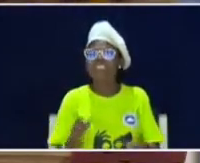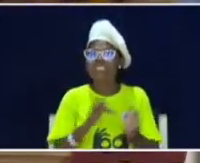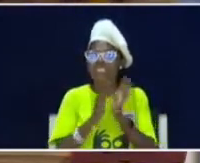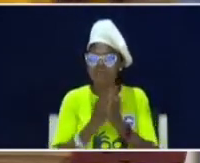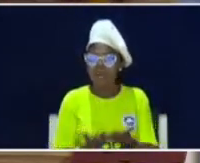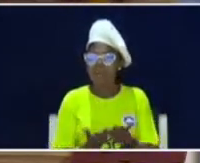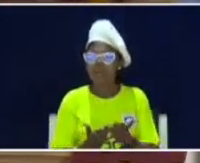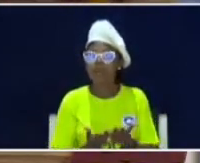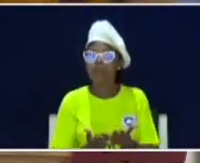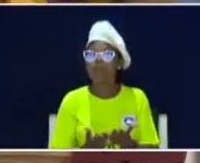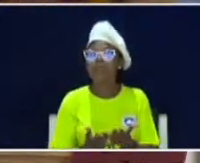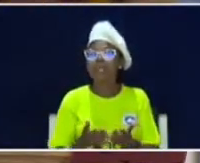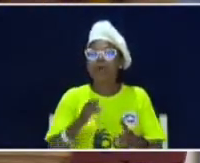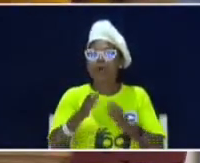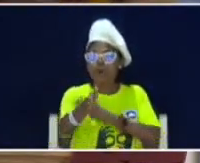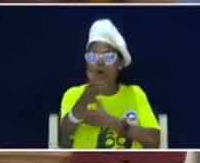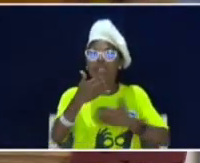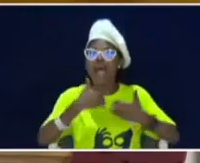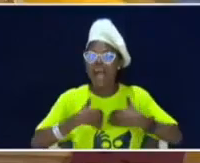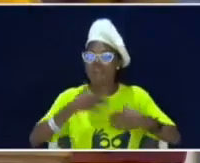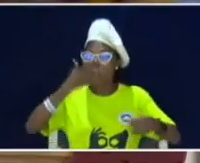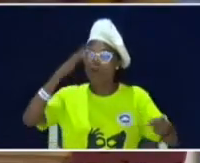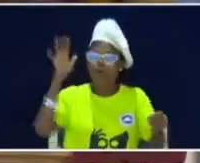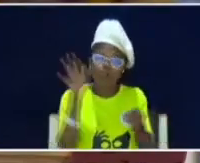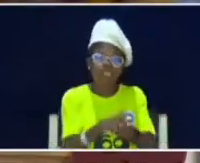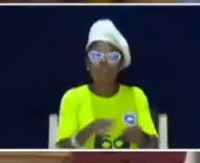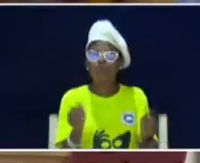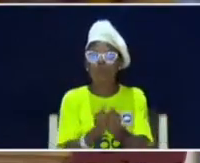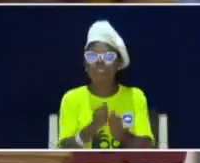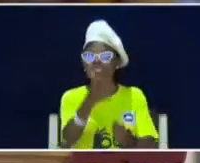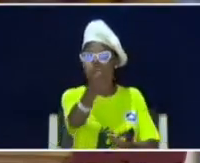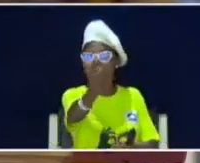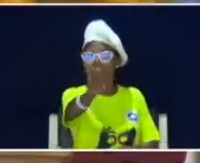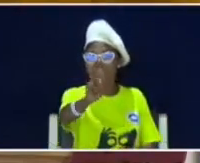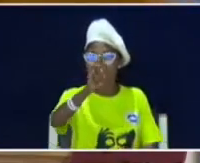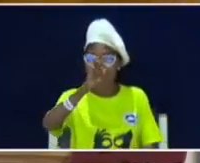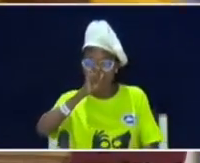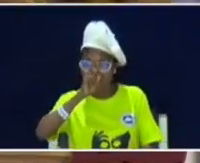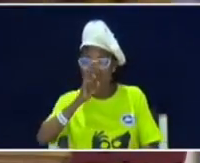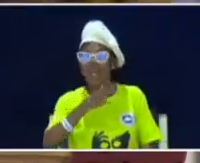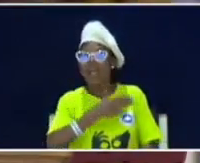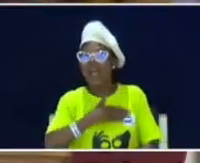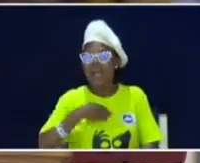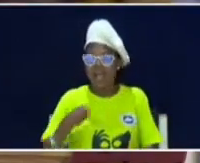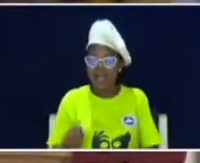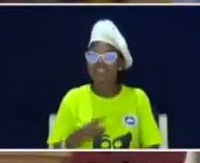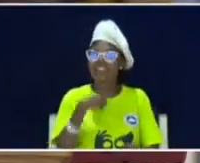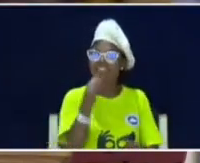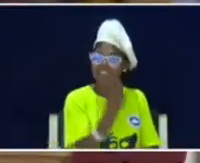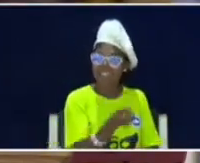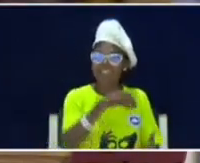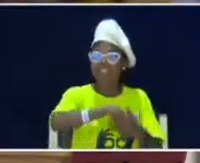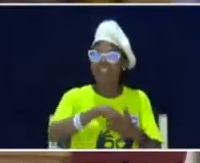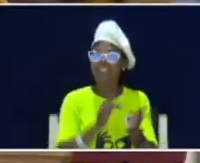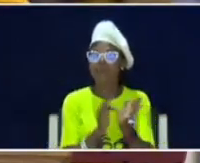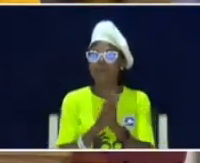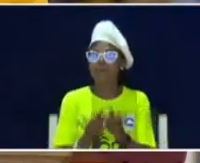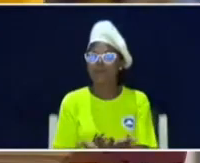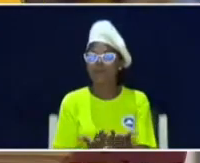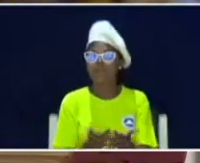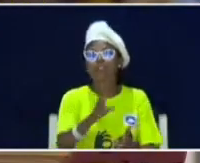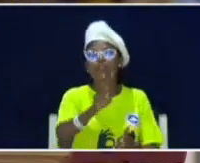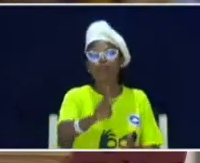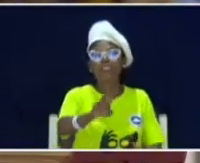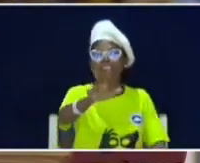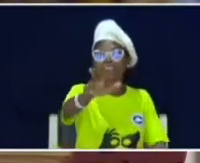God has a covenant with an eagle. And it's mentioned in the Bible about eagles 23